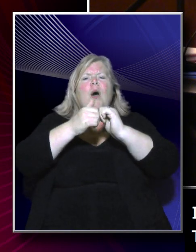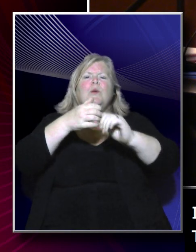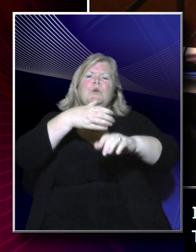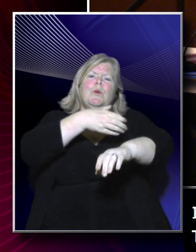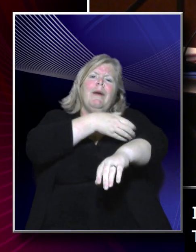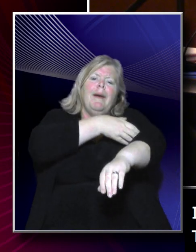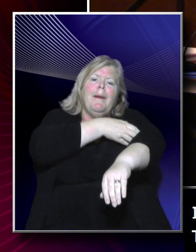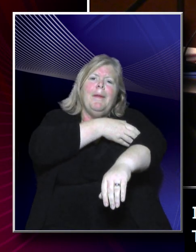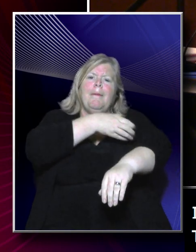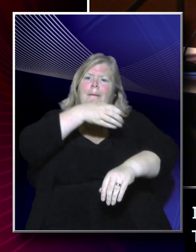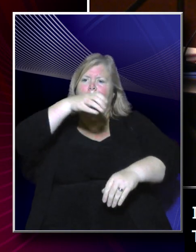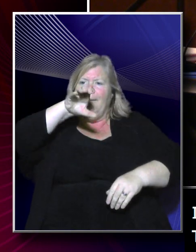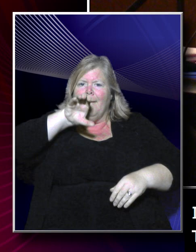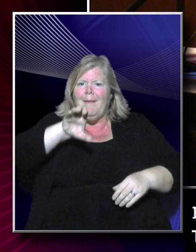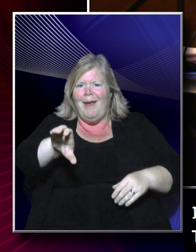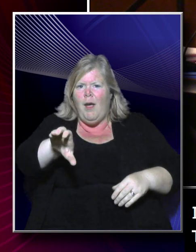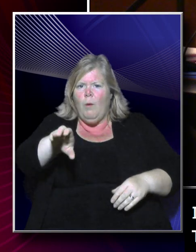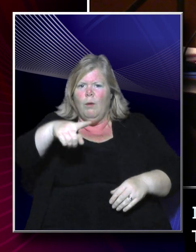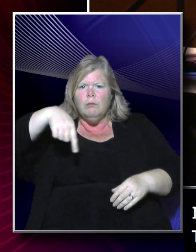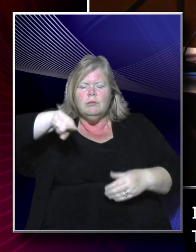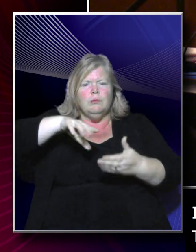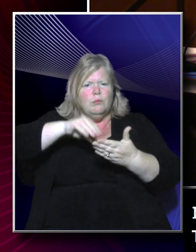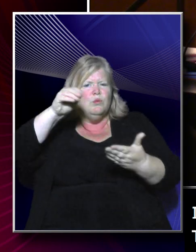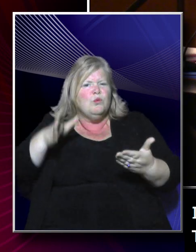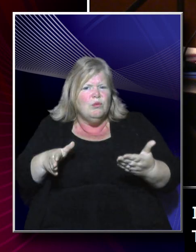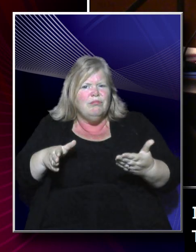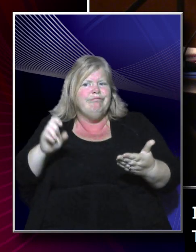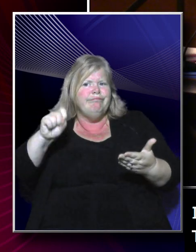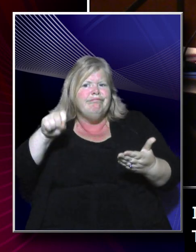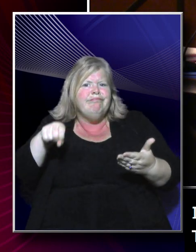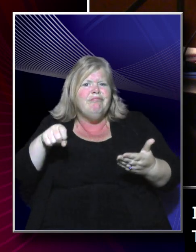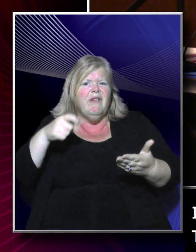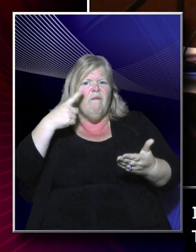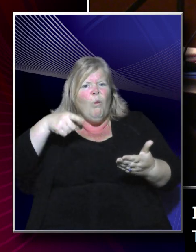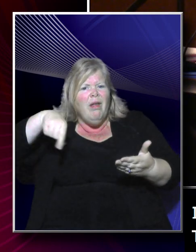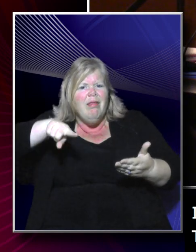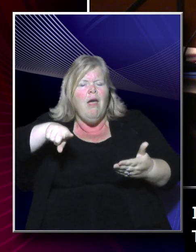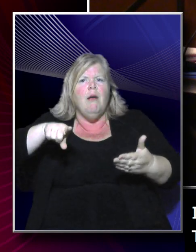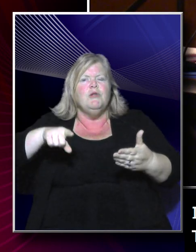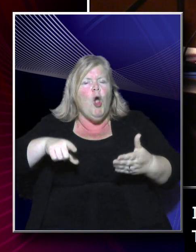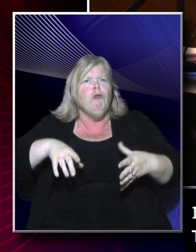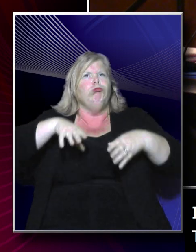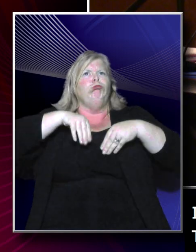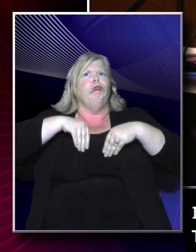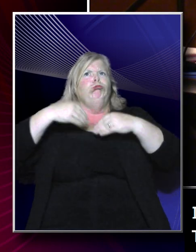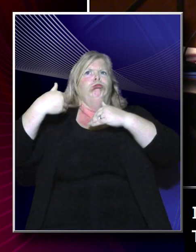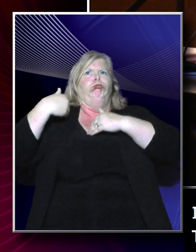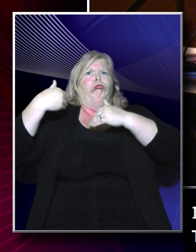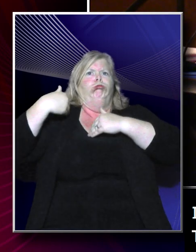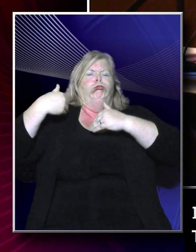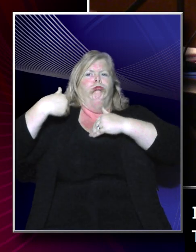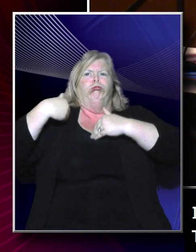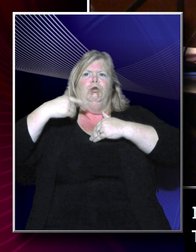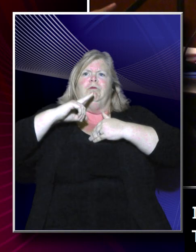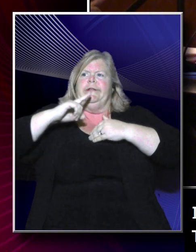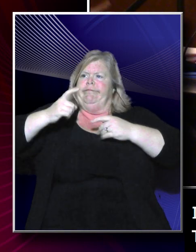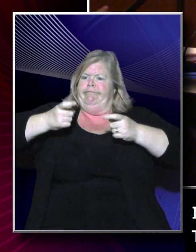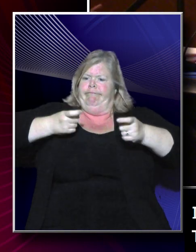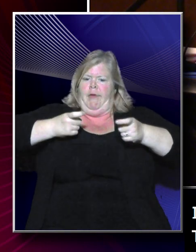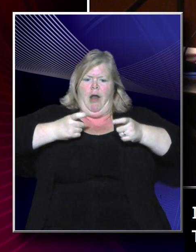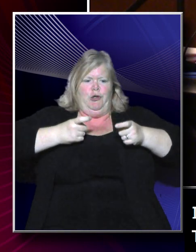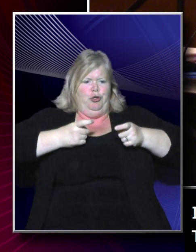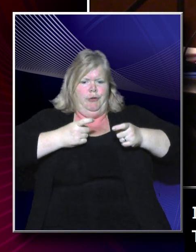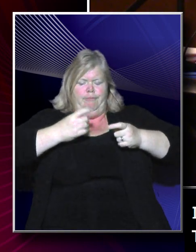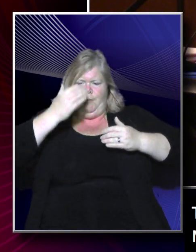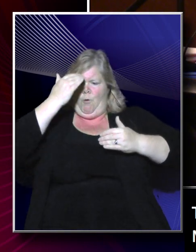empower our students to take responsibility to monitor their own